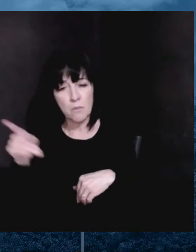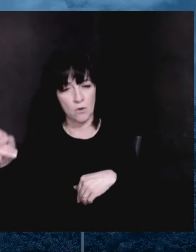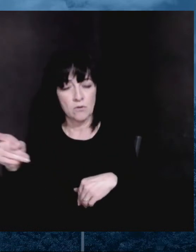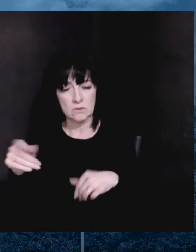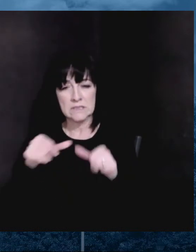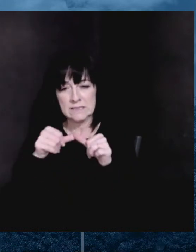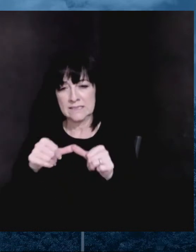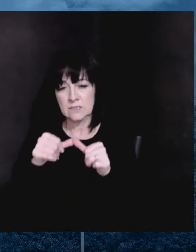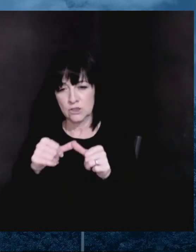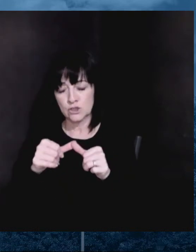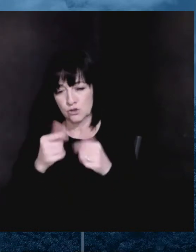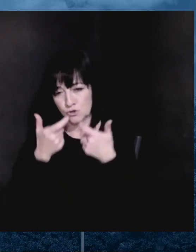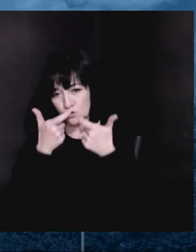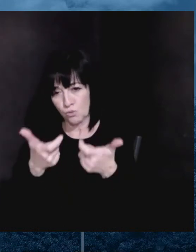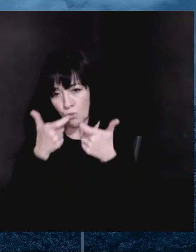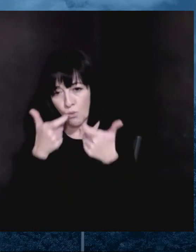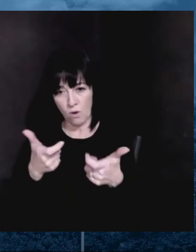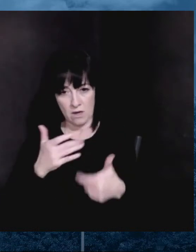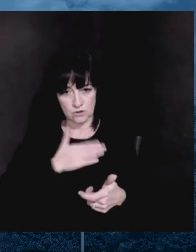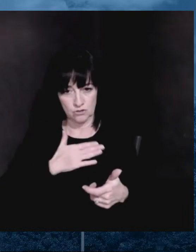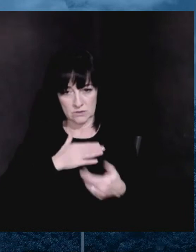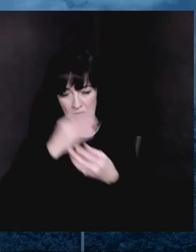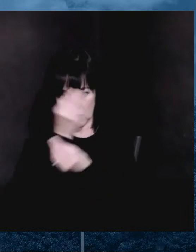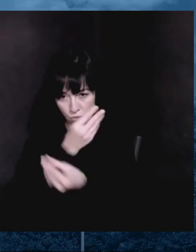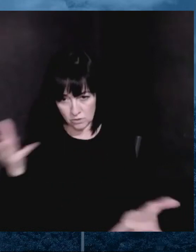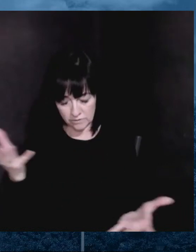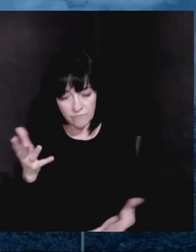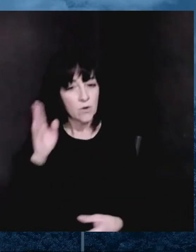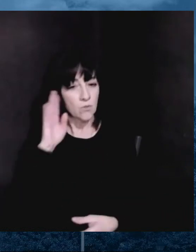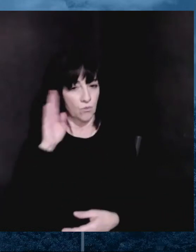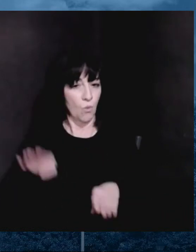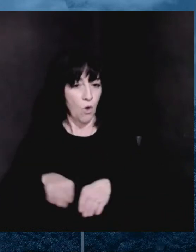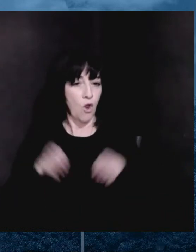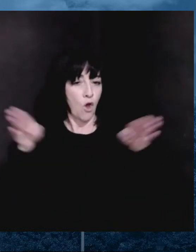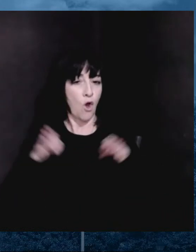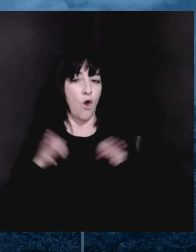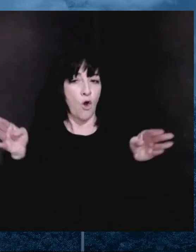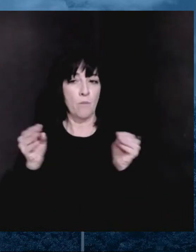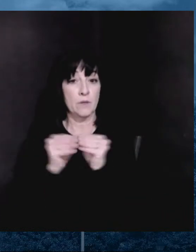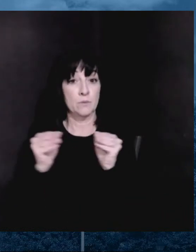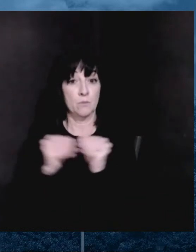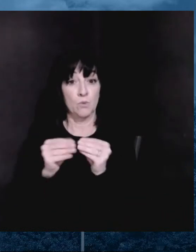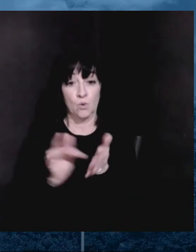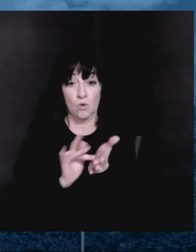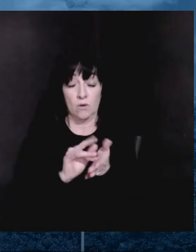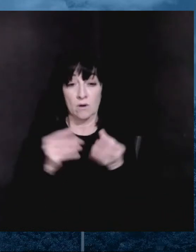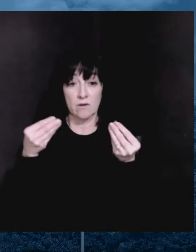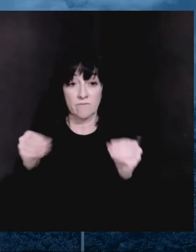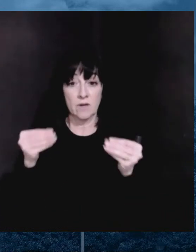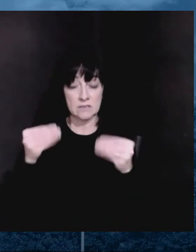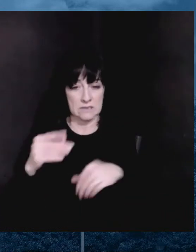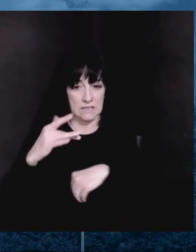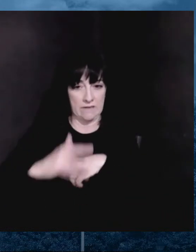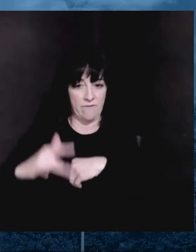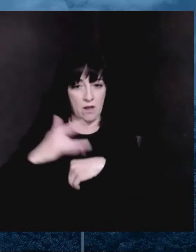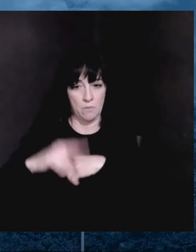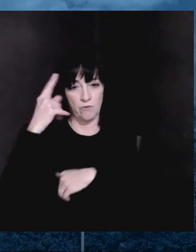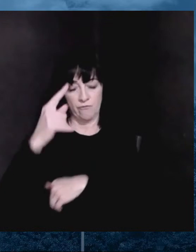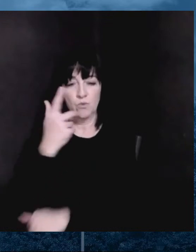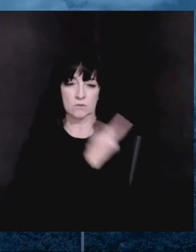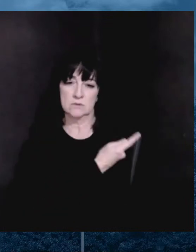there's going to be a lot more information about pharmacy options as well as these vaccination events very, very